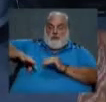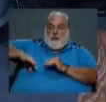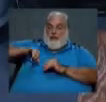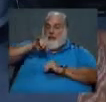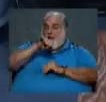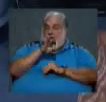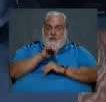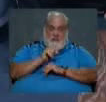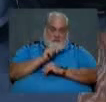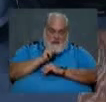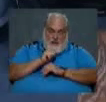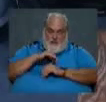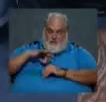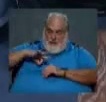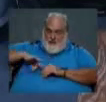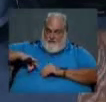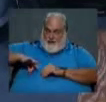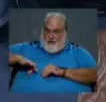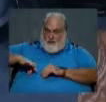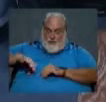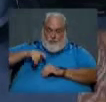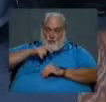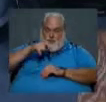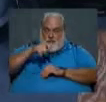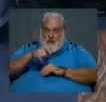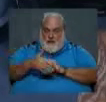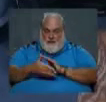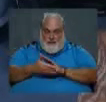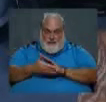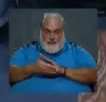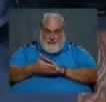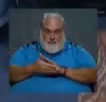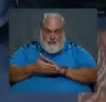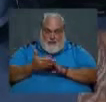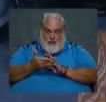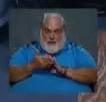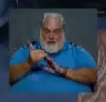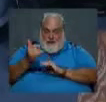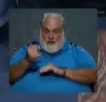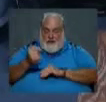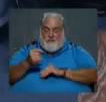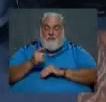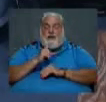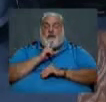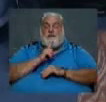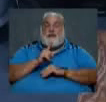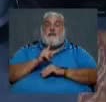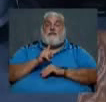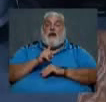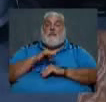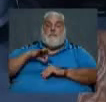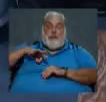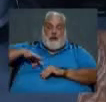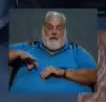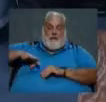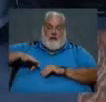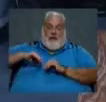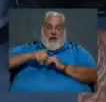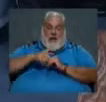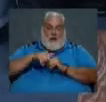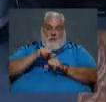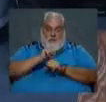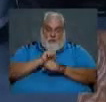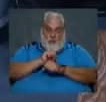a benefit, then we don't need to exist. If it is a benefit, then I would ask that you consider that and how we can make that